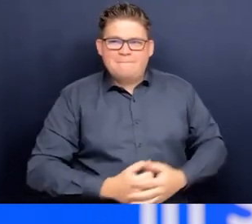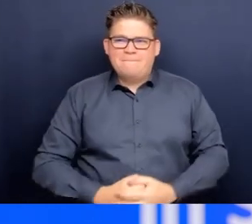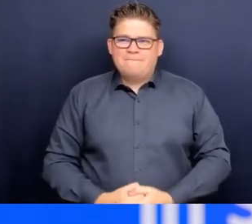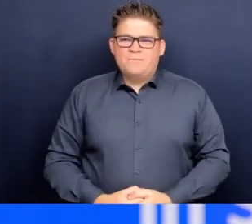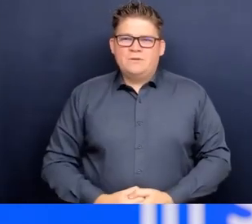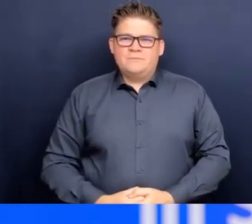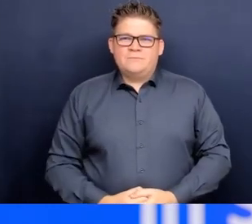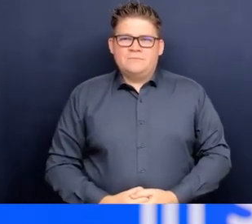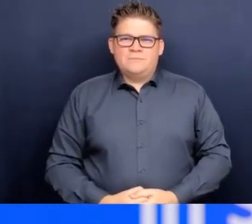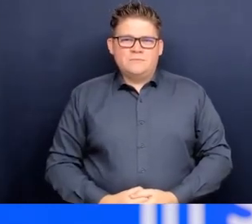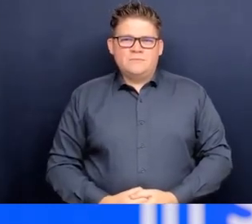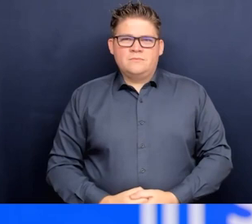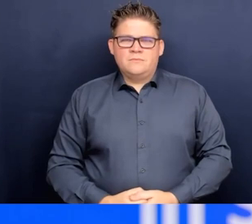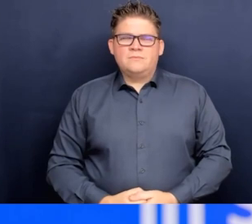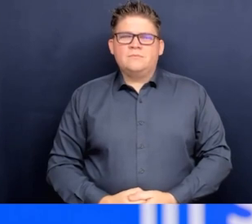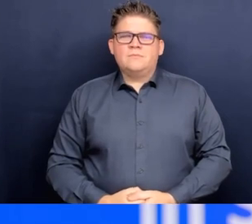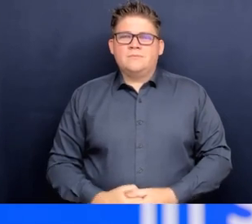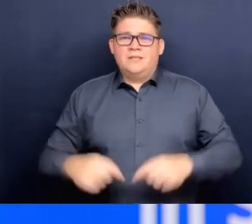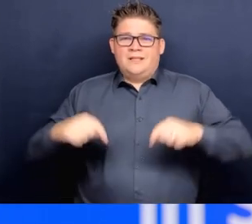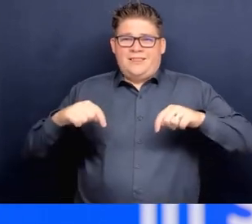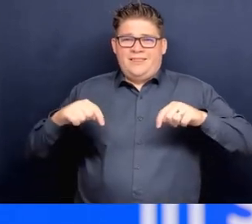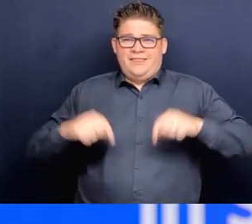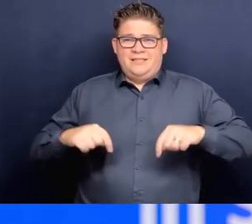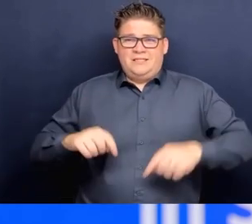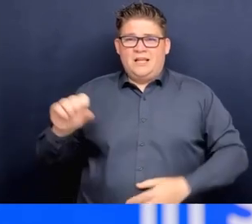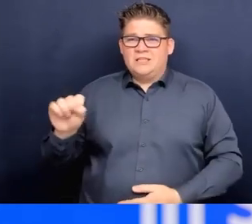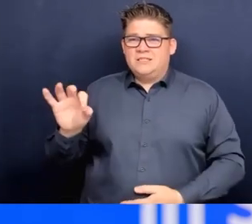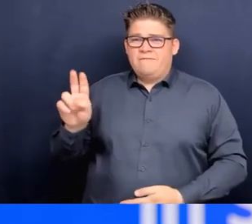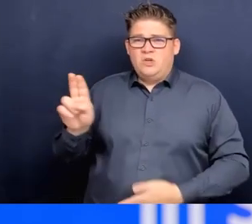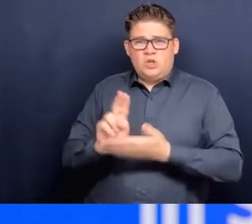all, Sherry. No pressure at all.